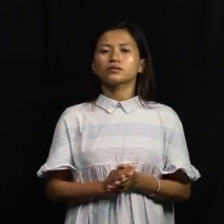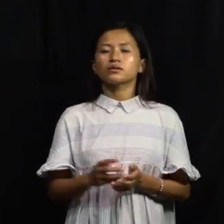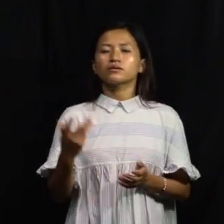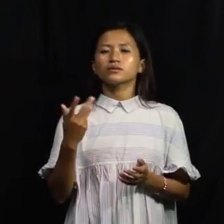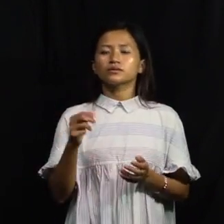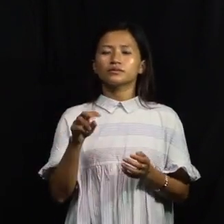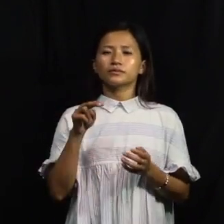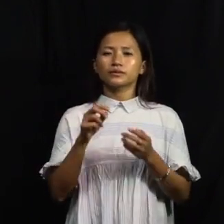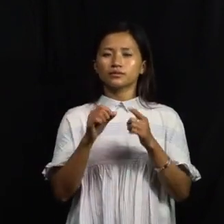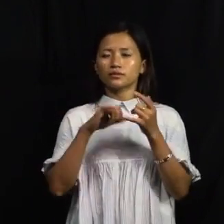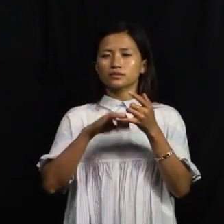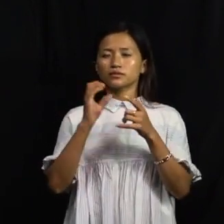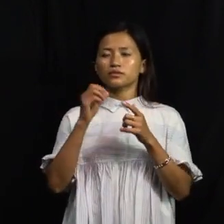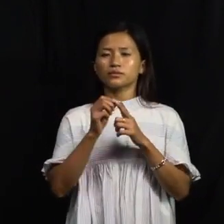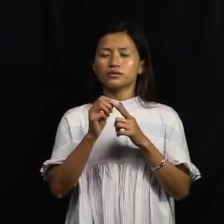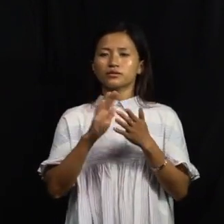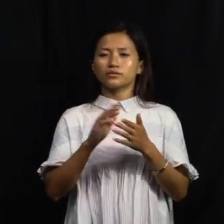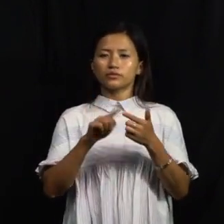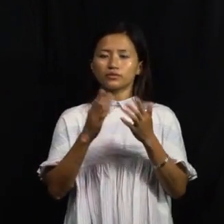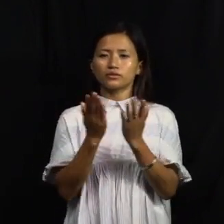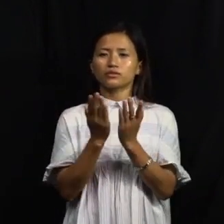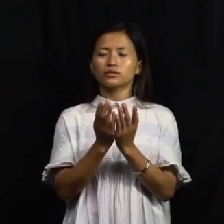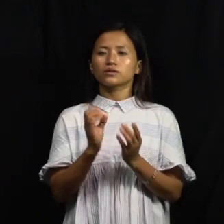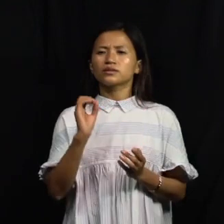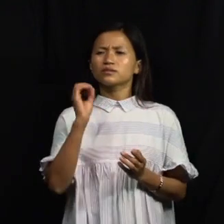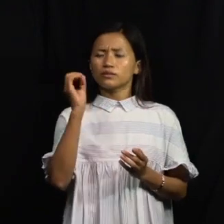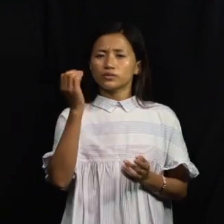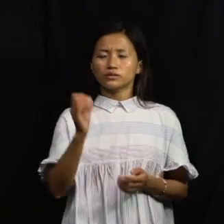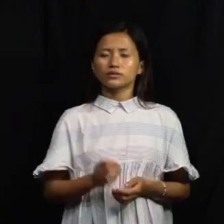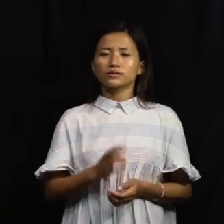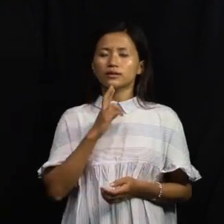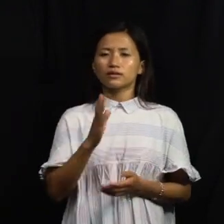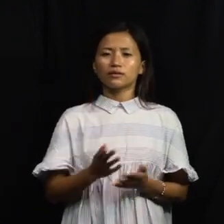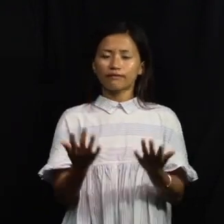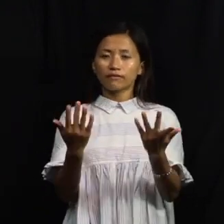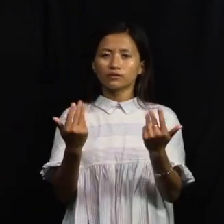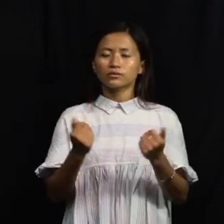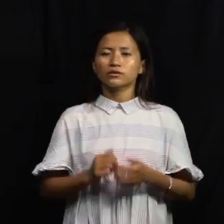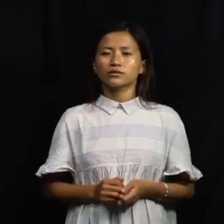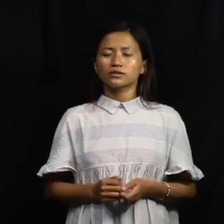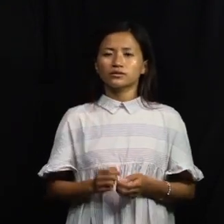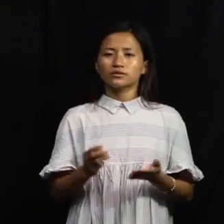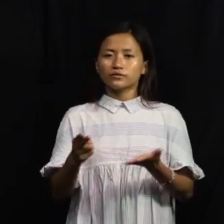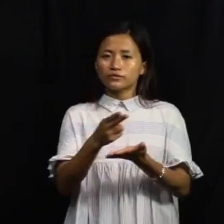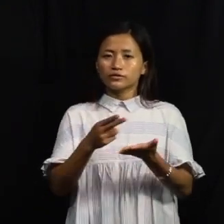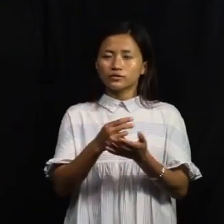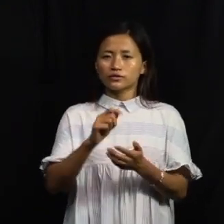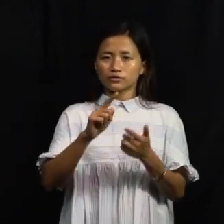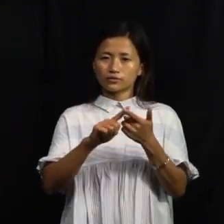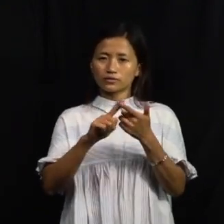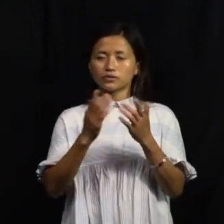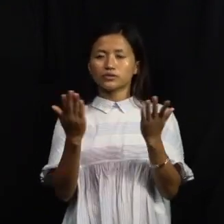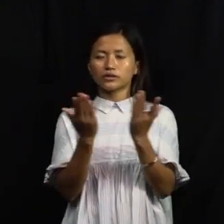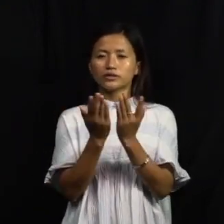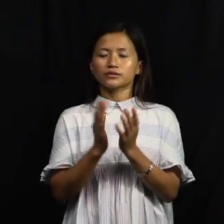of education? Scope of education would mean the opportunities that are available in the field of education, we can say.